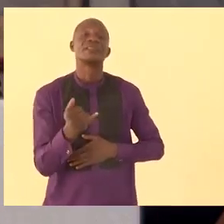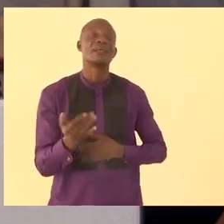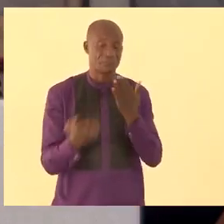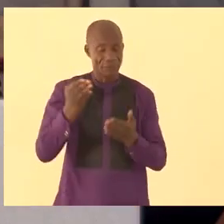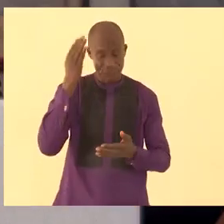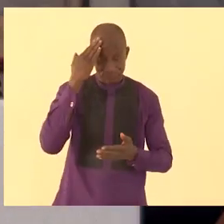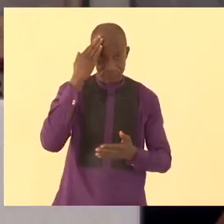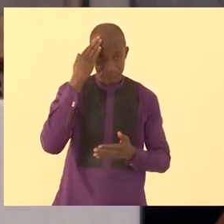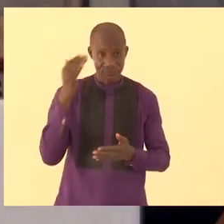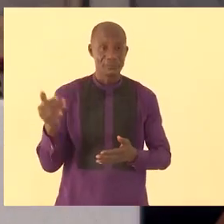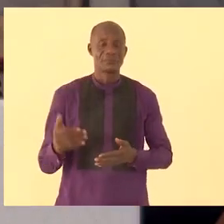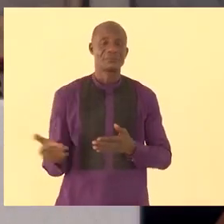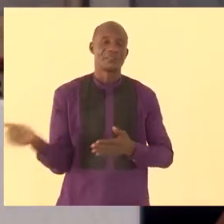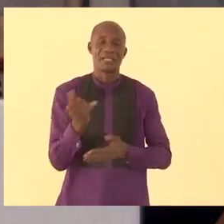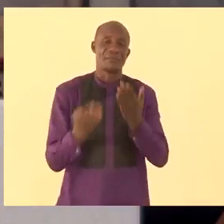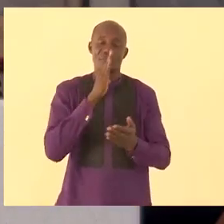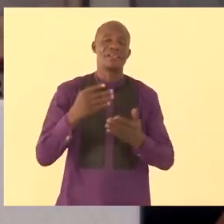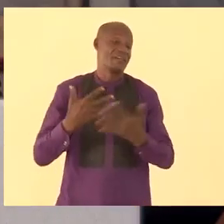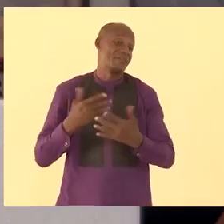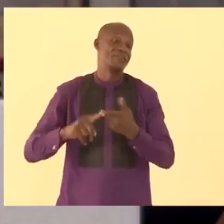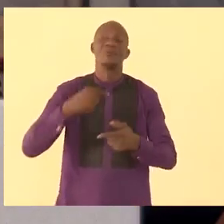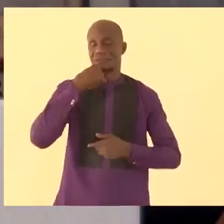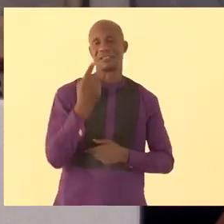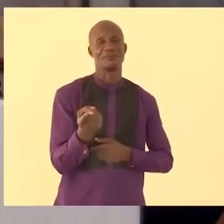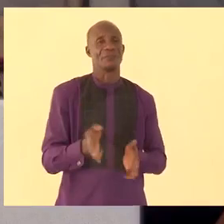are likely to know, but they have been afraid to tell you.